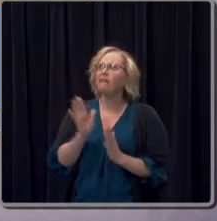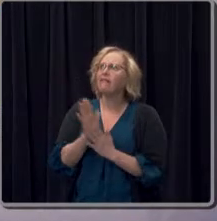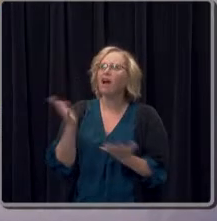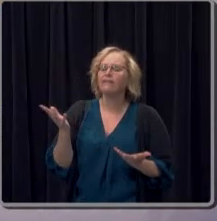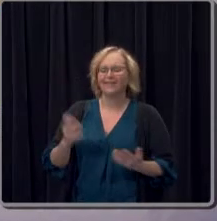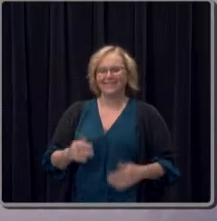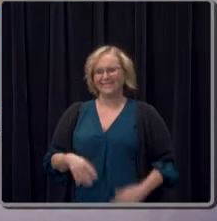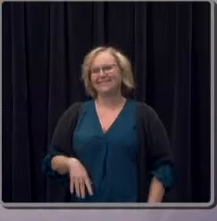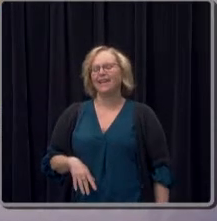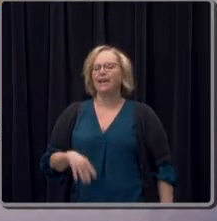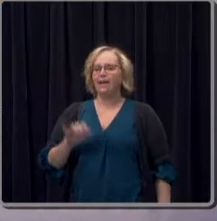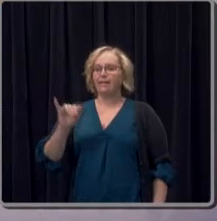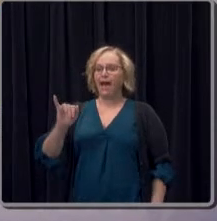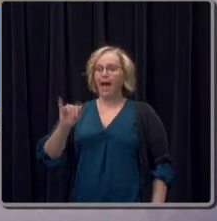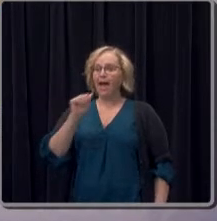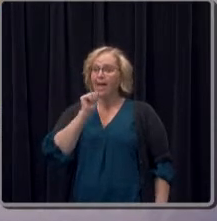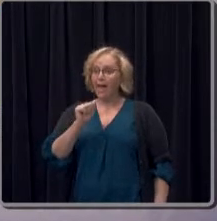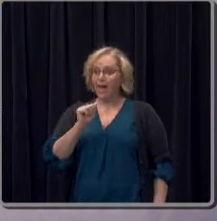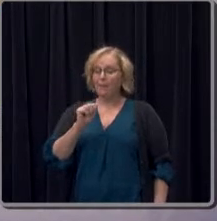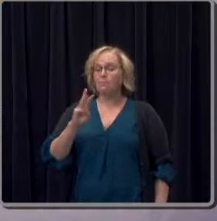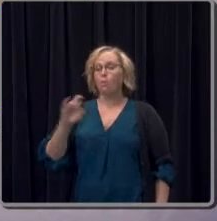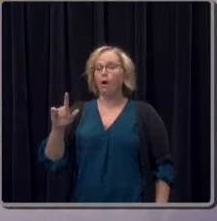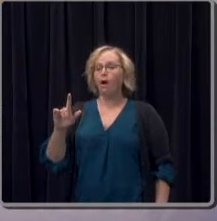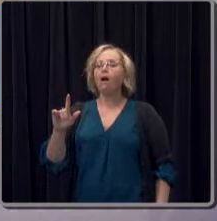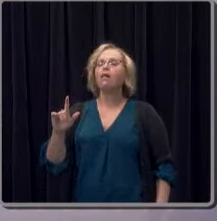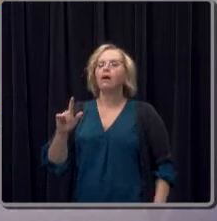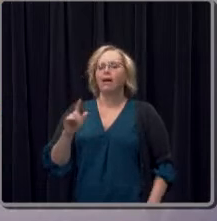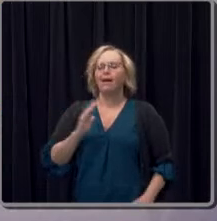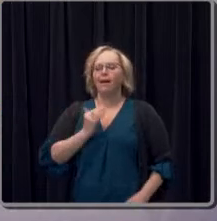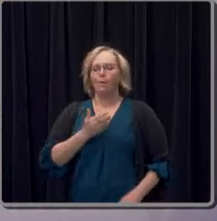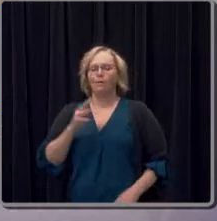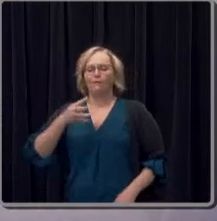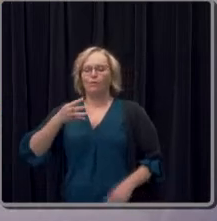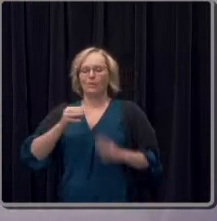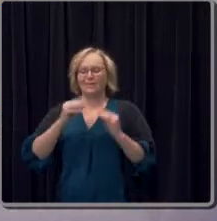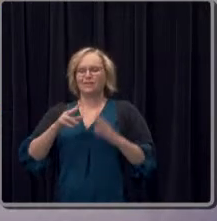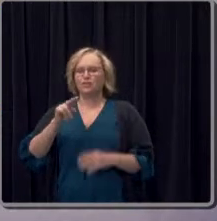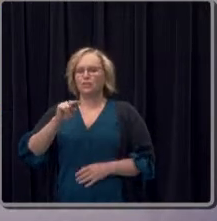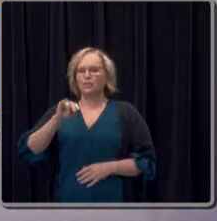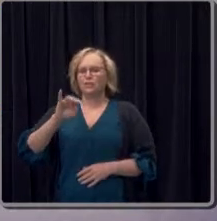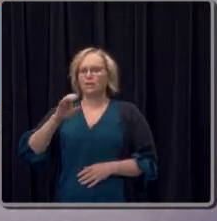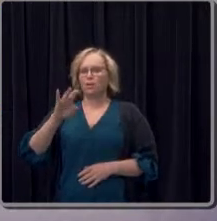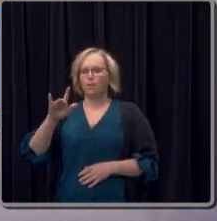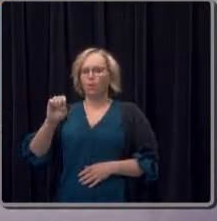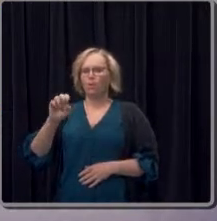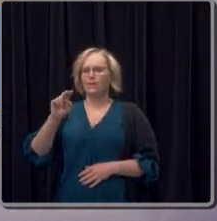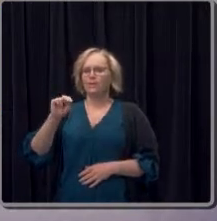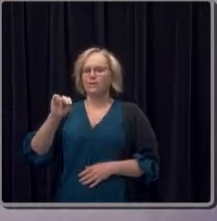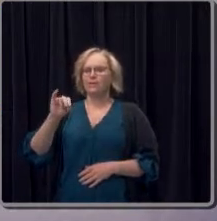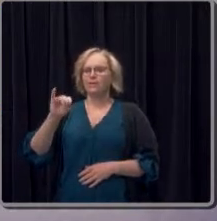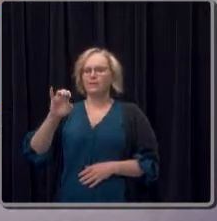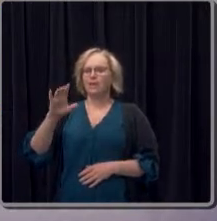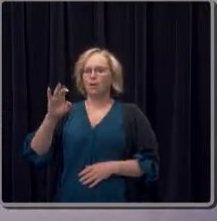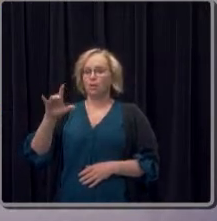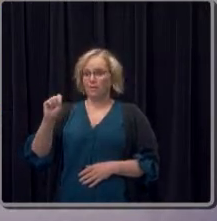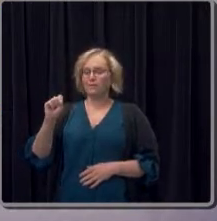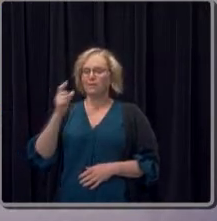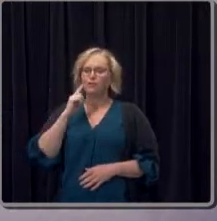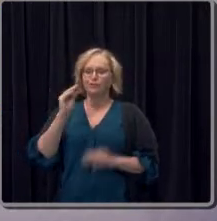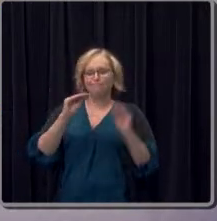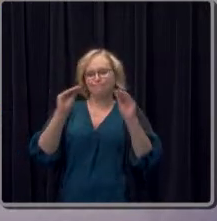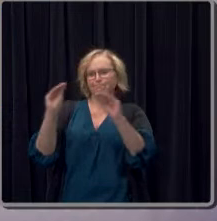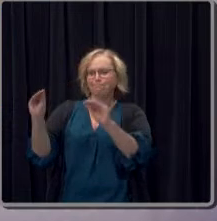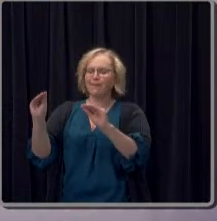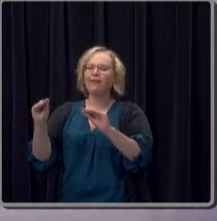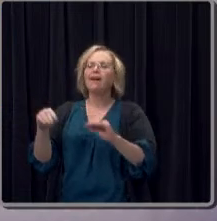our I Am wall was put together by one of our 4th grade teachers, Nicole Nichols, and then some of our staff members that were the students. It takes up